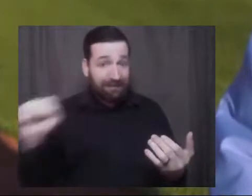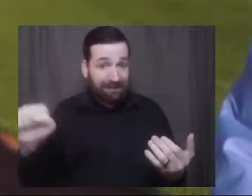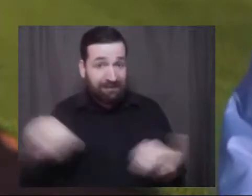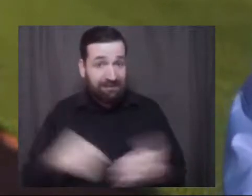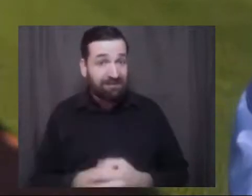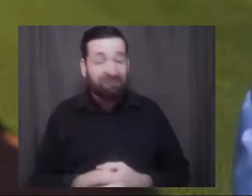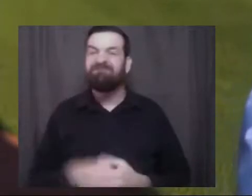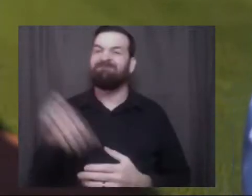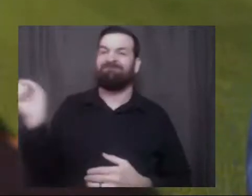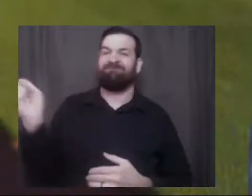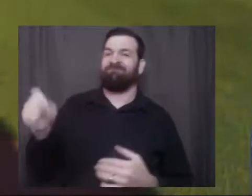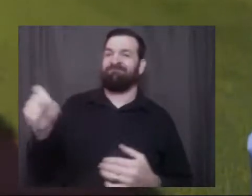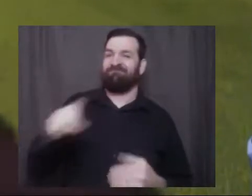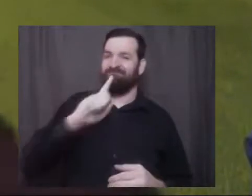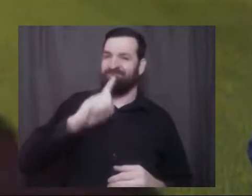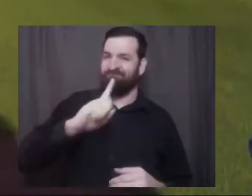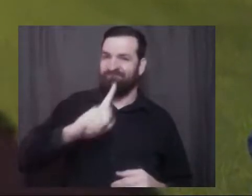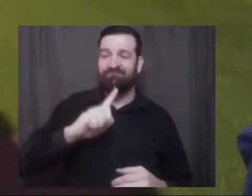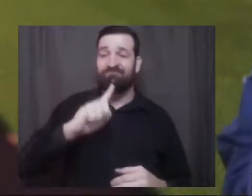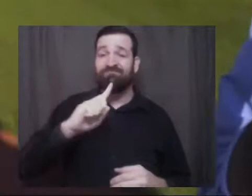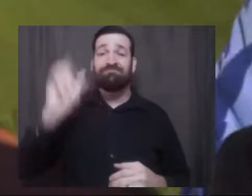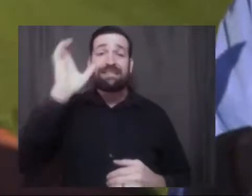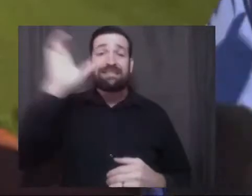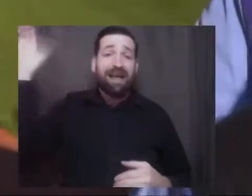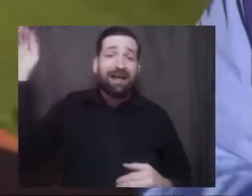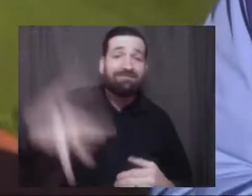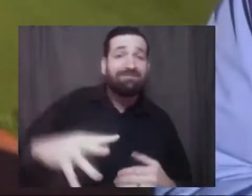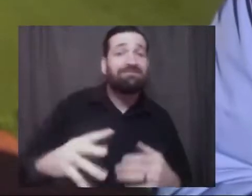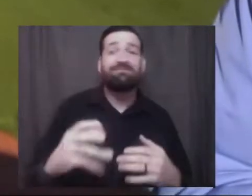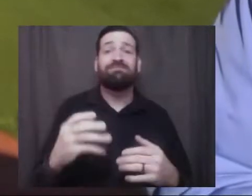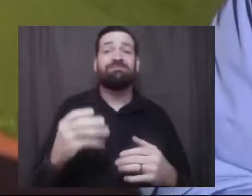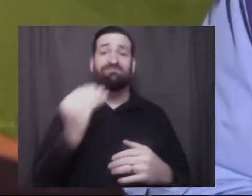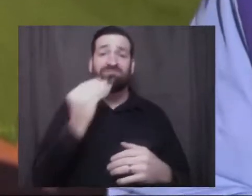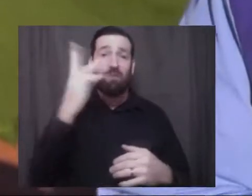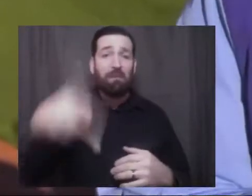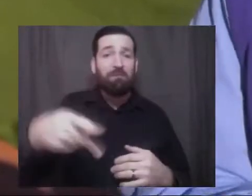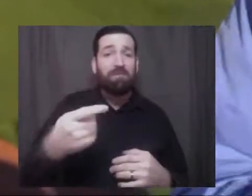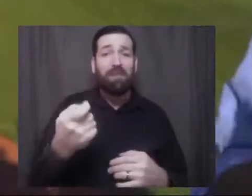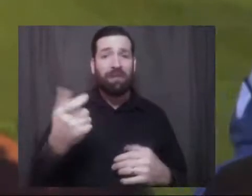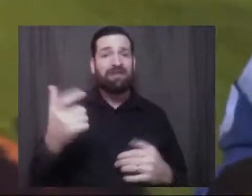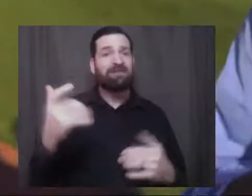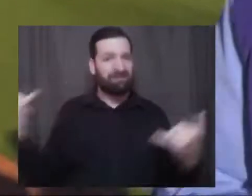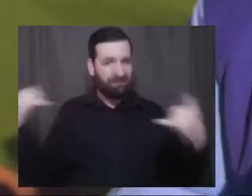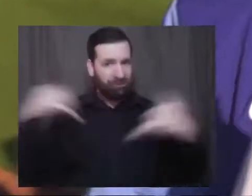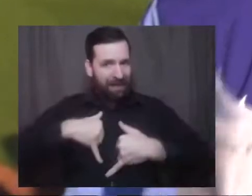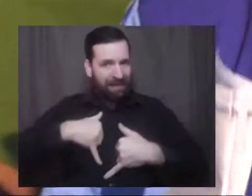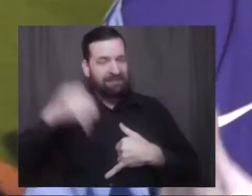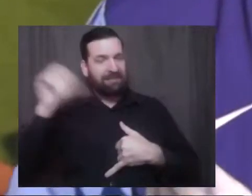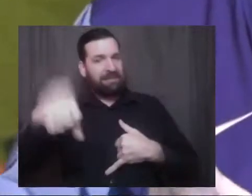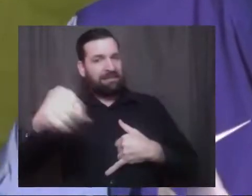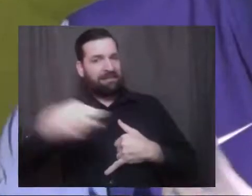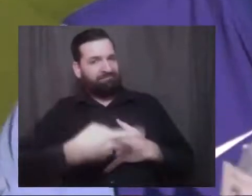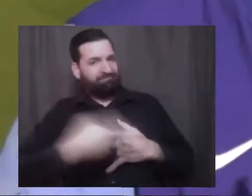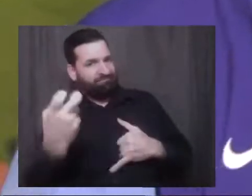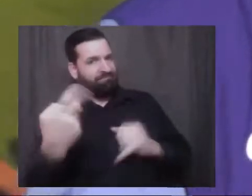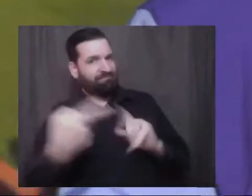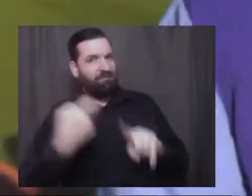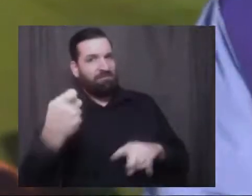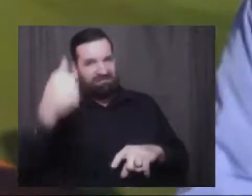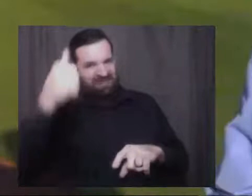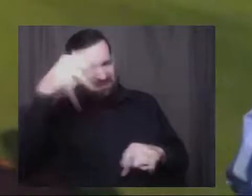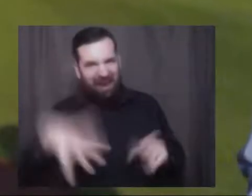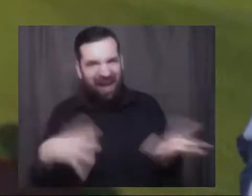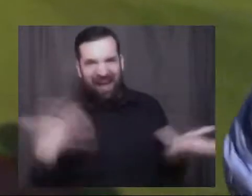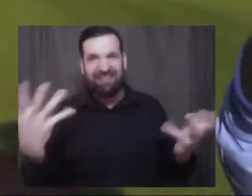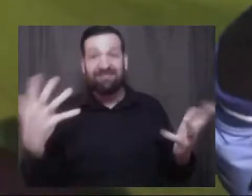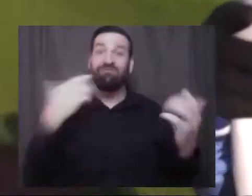It is. The sun is shining and it's actually starting to warm up just a little bit. Yes, my jacket that I swiped from some guy is working very well, but it's